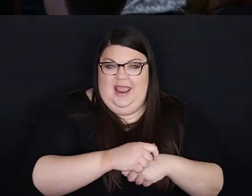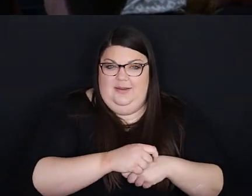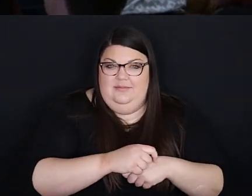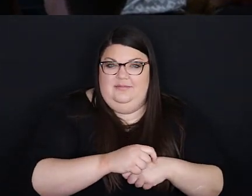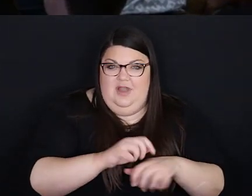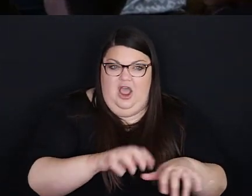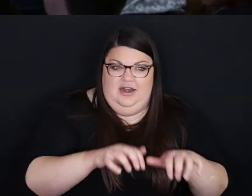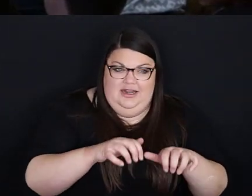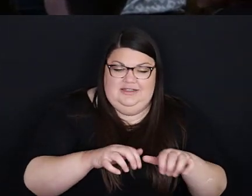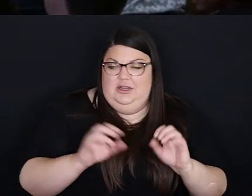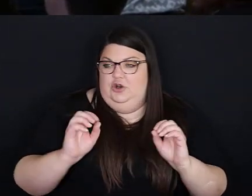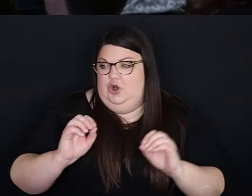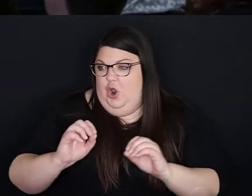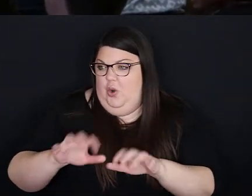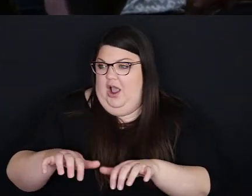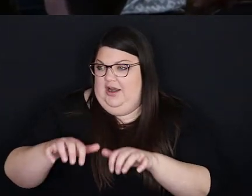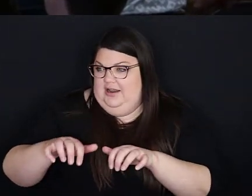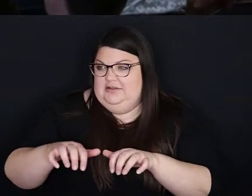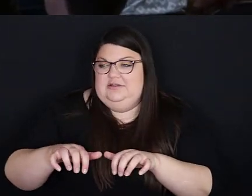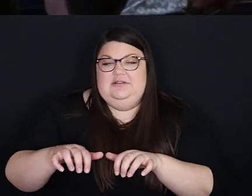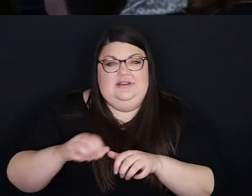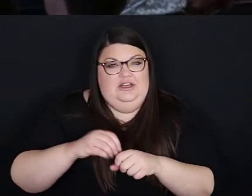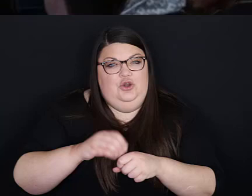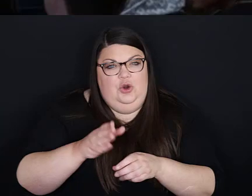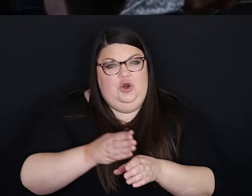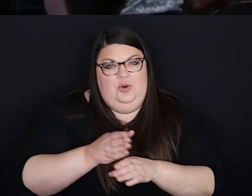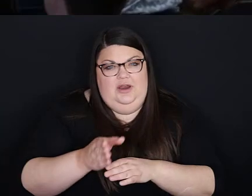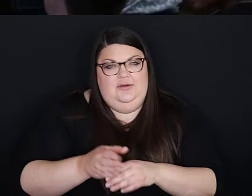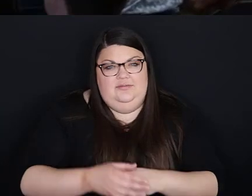audiences and for no audiences in your career.